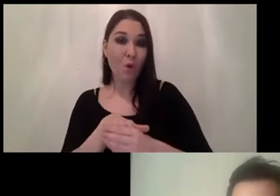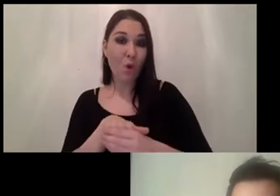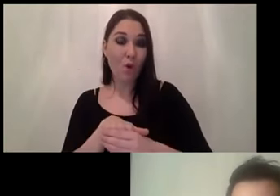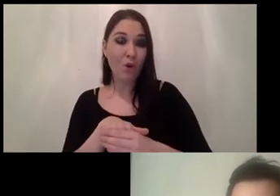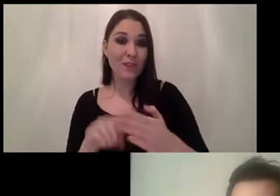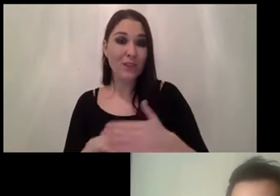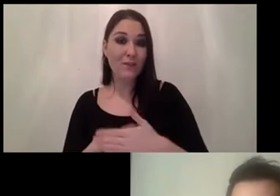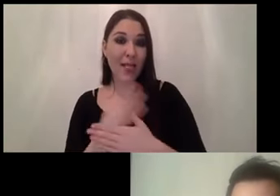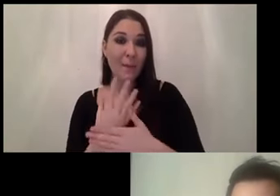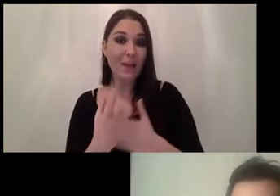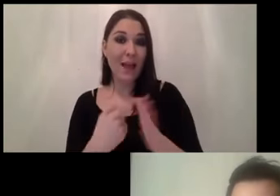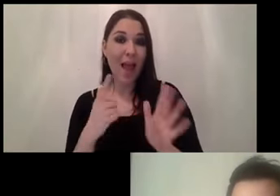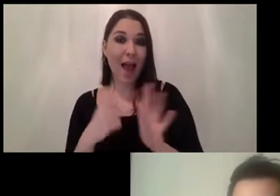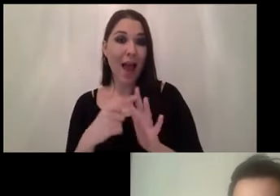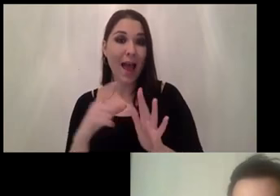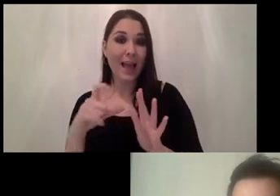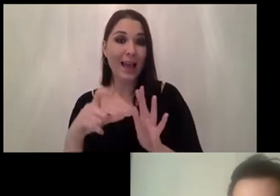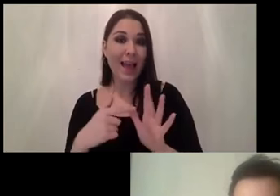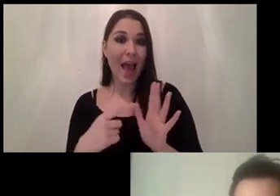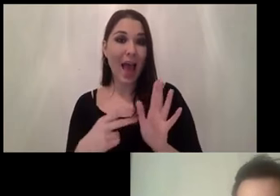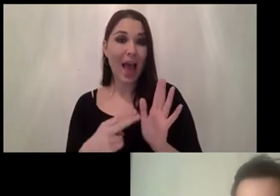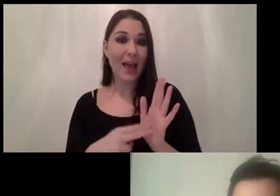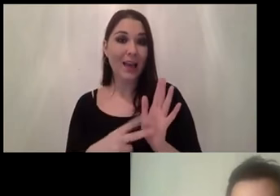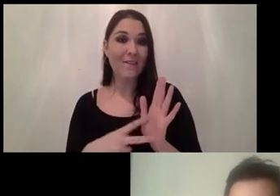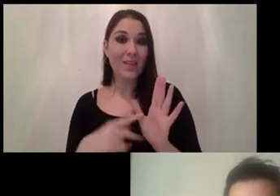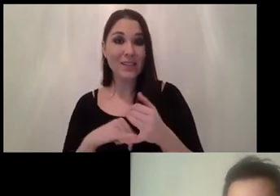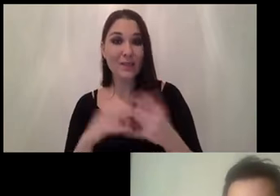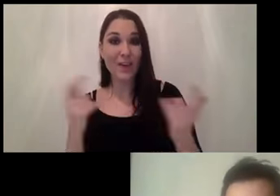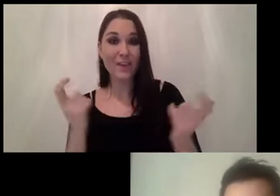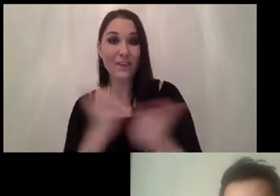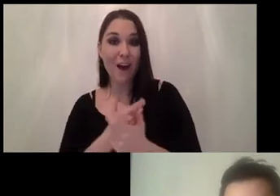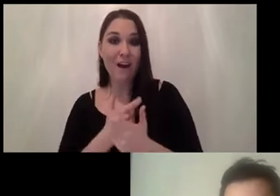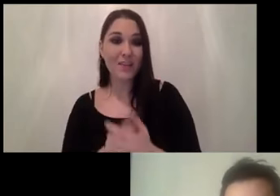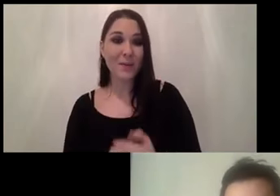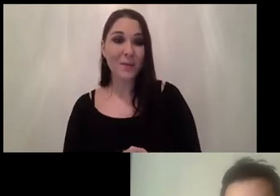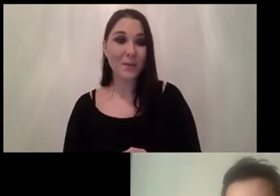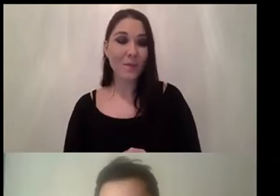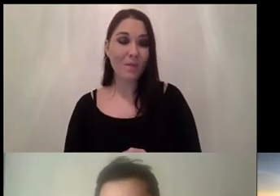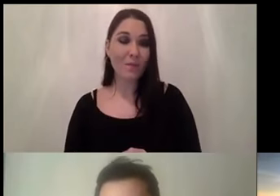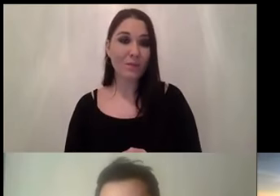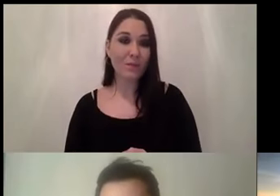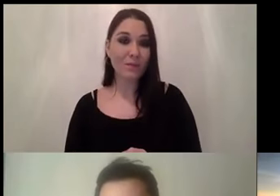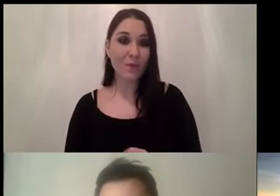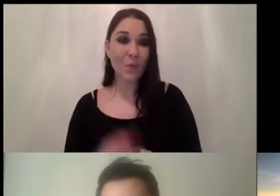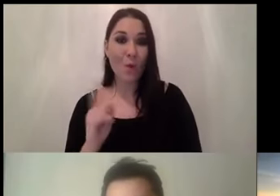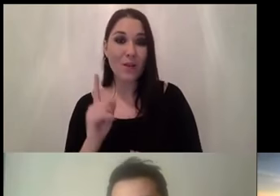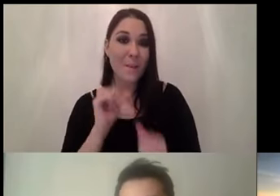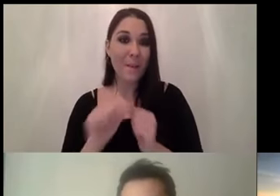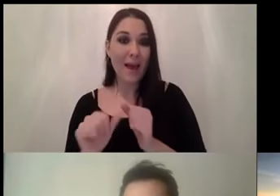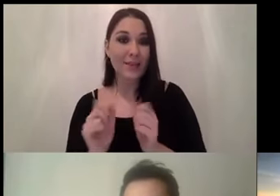AI canvases for fun? Look, maybe what's the best way to reach